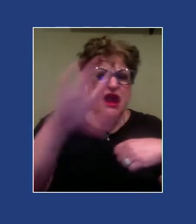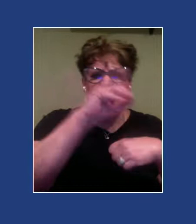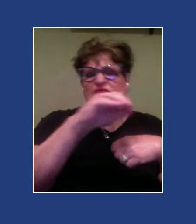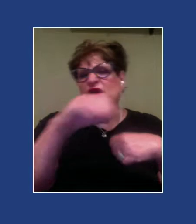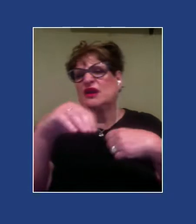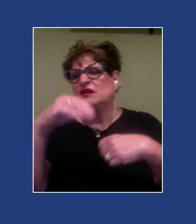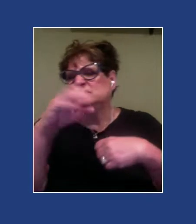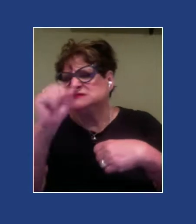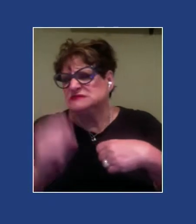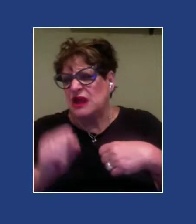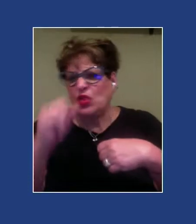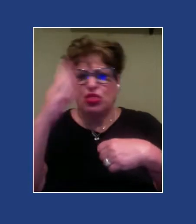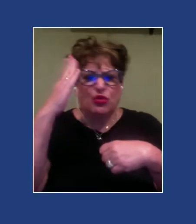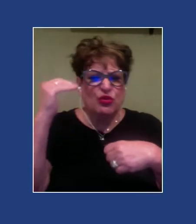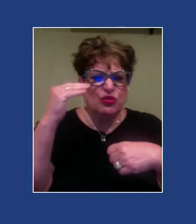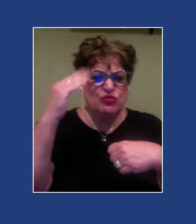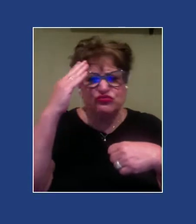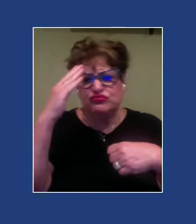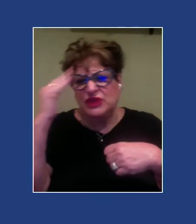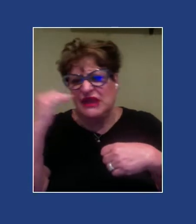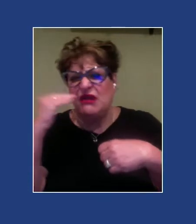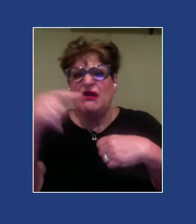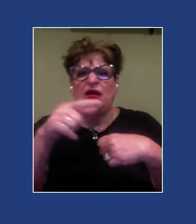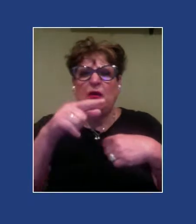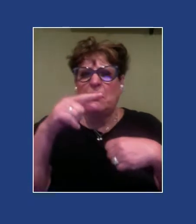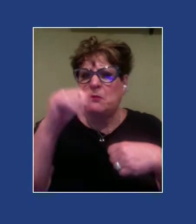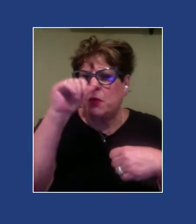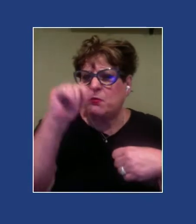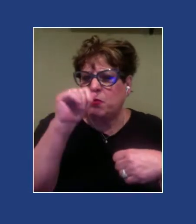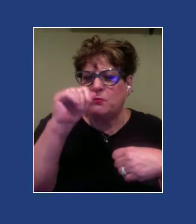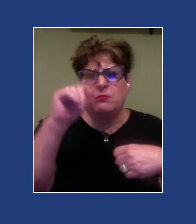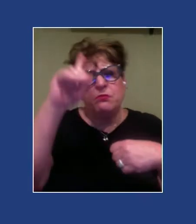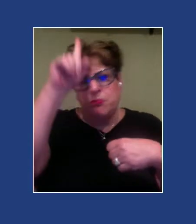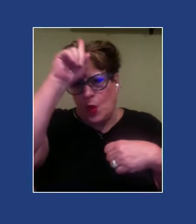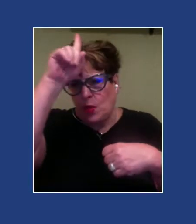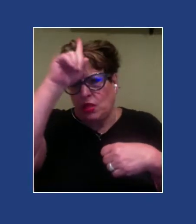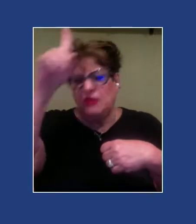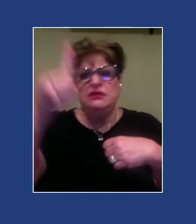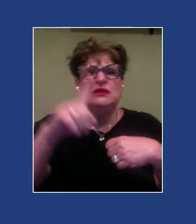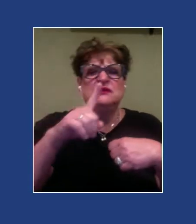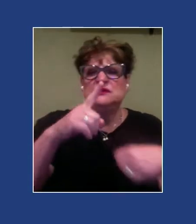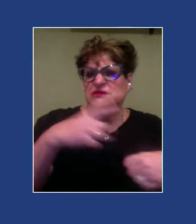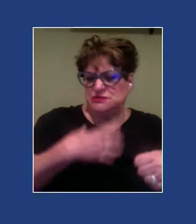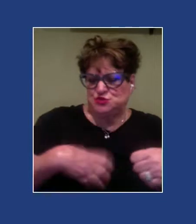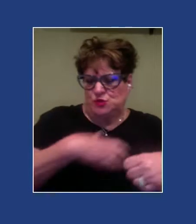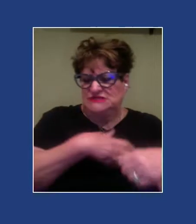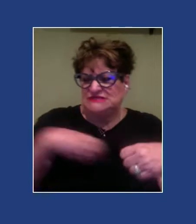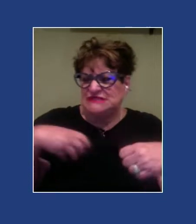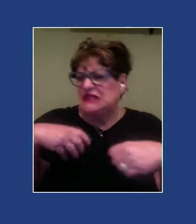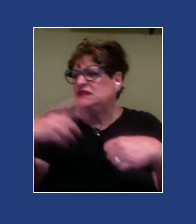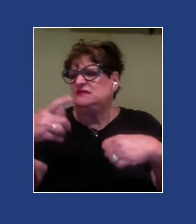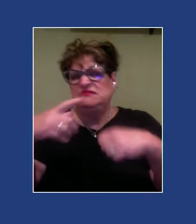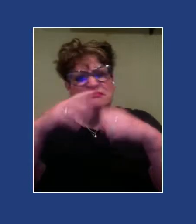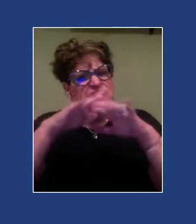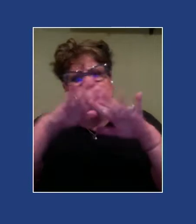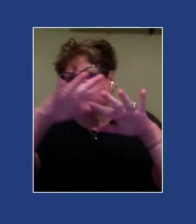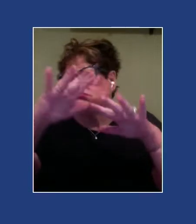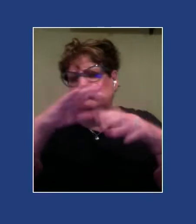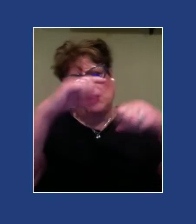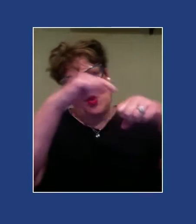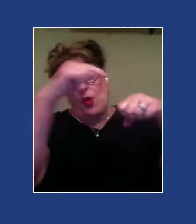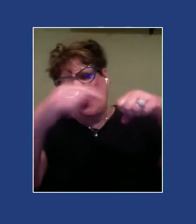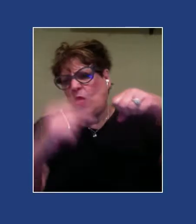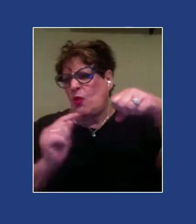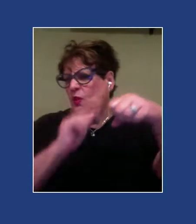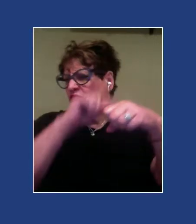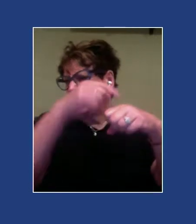Korea, Poland, Switzerland, and elsewhere. Please feel free to check out our resources on our website. We have many webinars